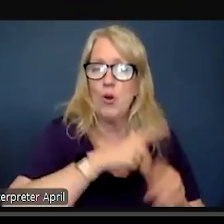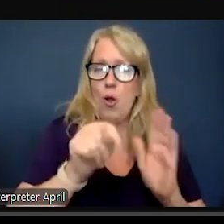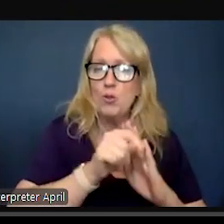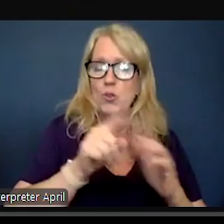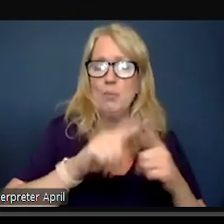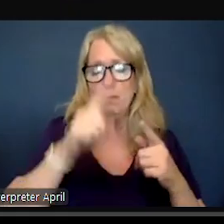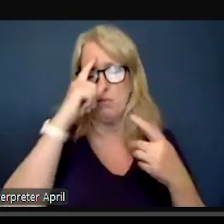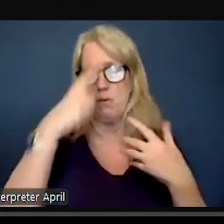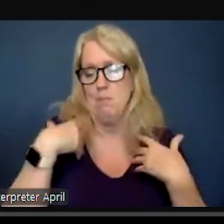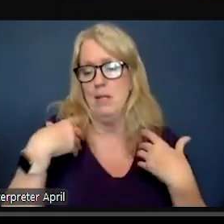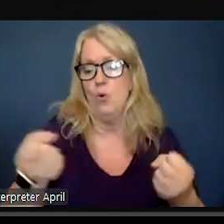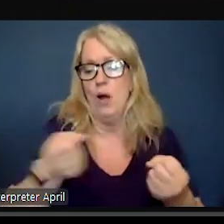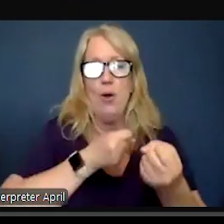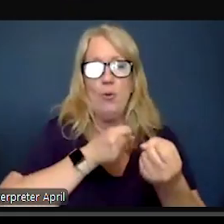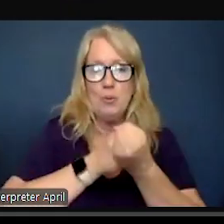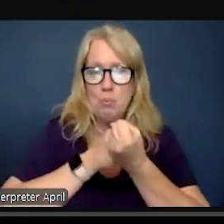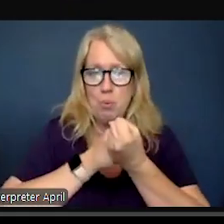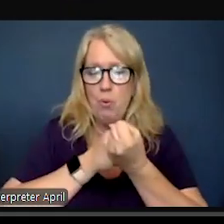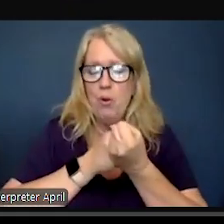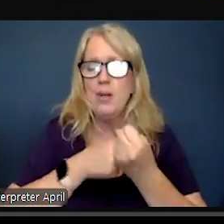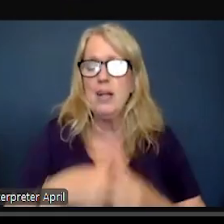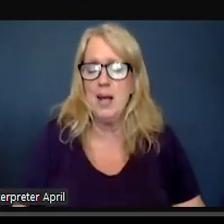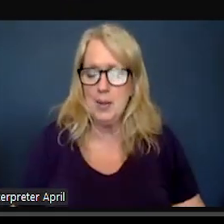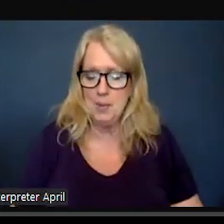health support.